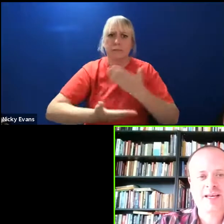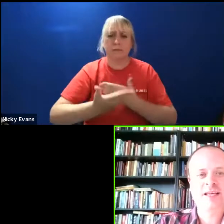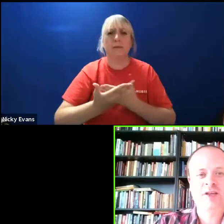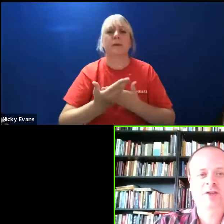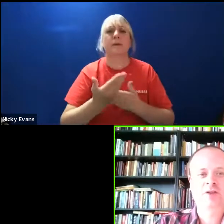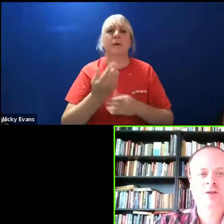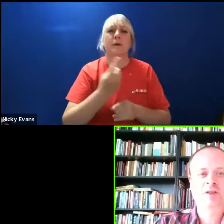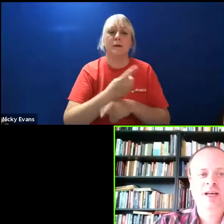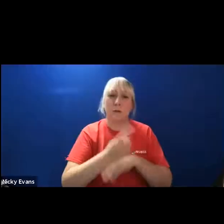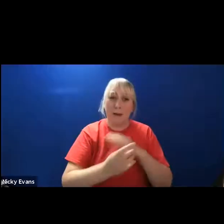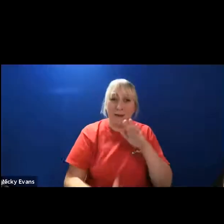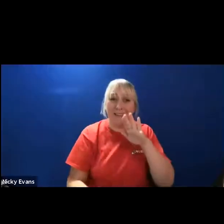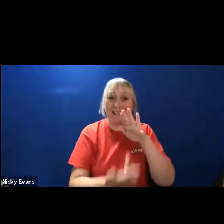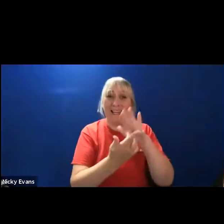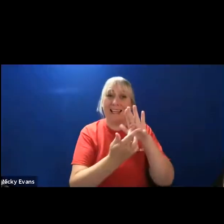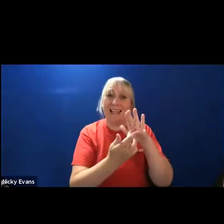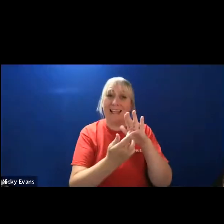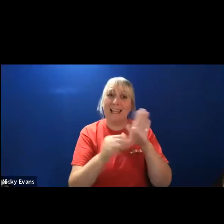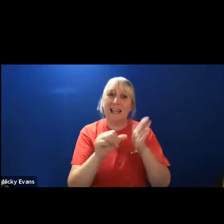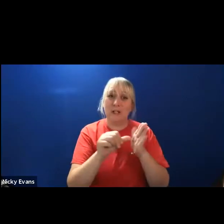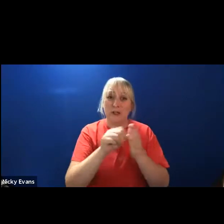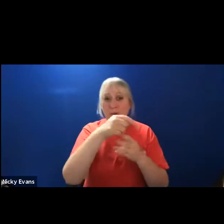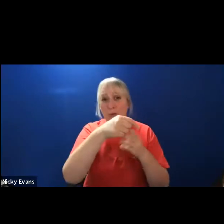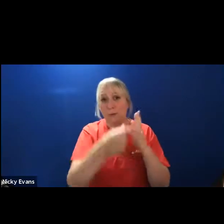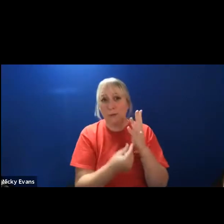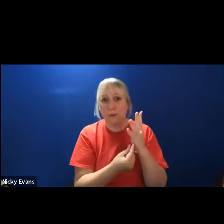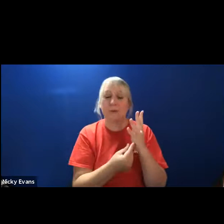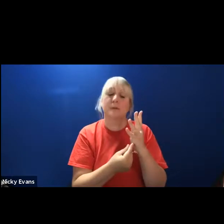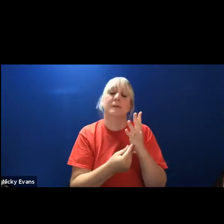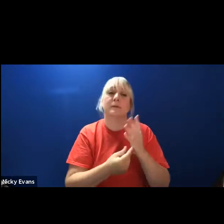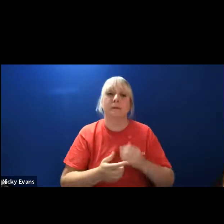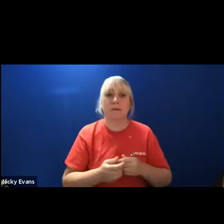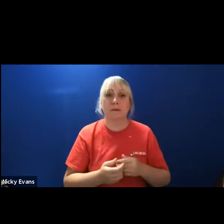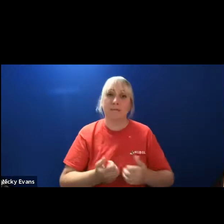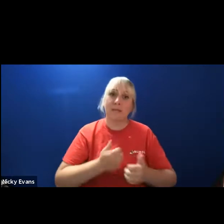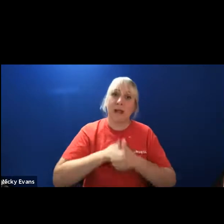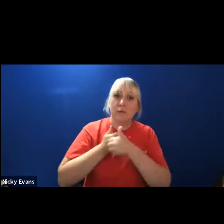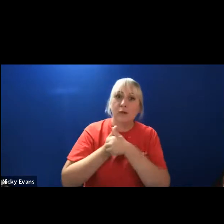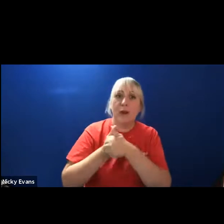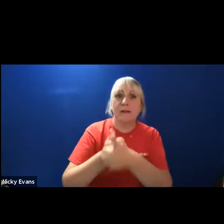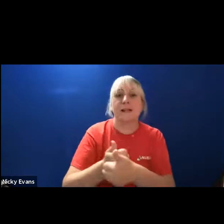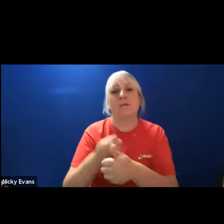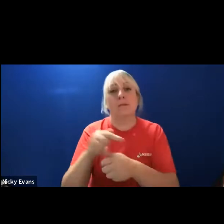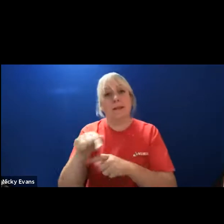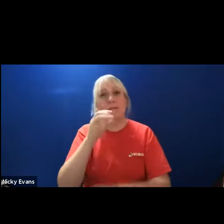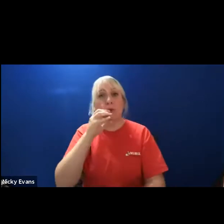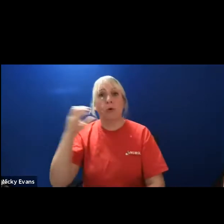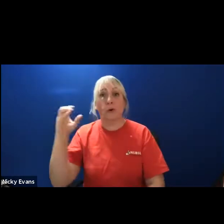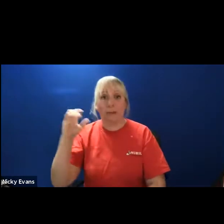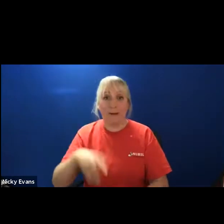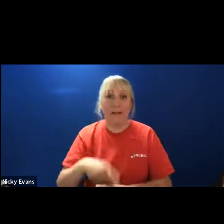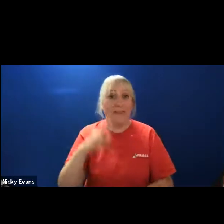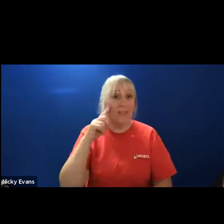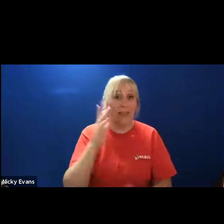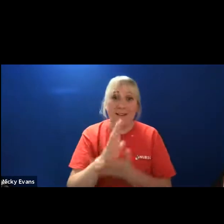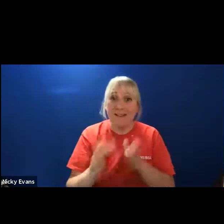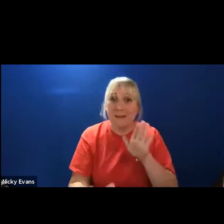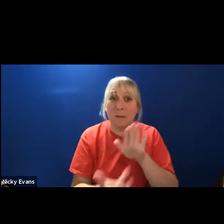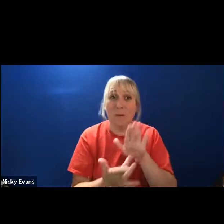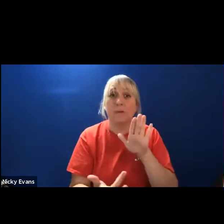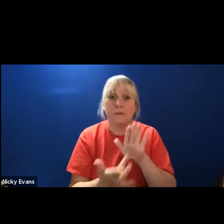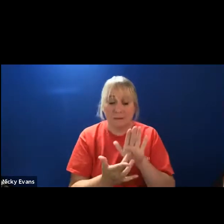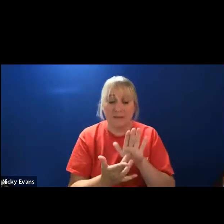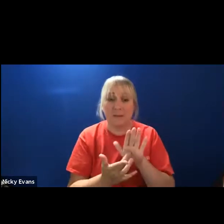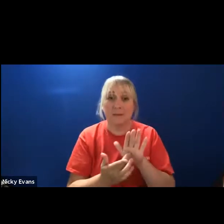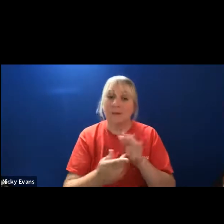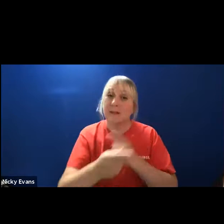the key issues in terms of our solidarity with Cuba. I think it's absolutely vital. And as I said earlier,